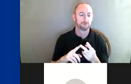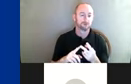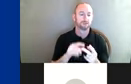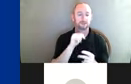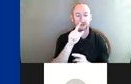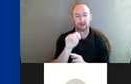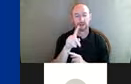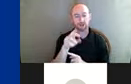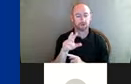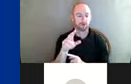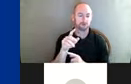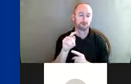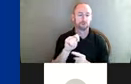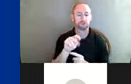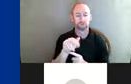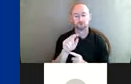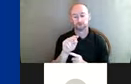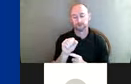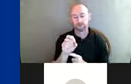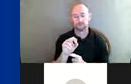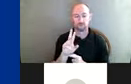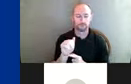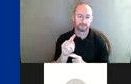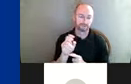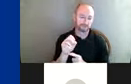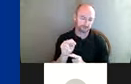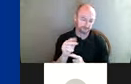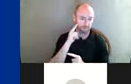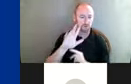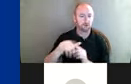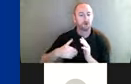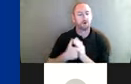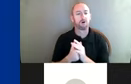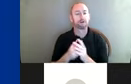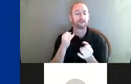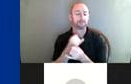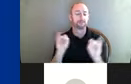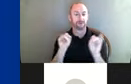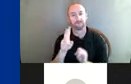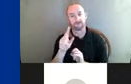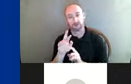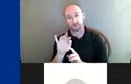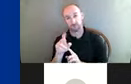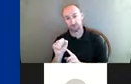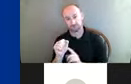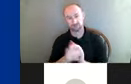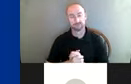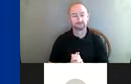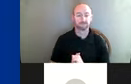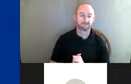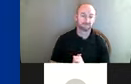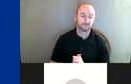of calculating the log odds of the 1 for all of those independent variables you saw.